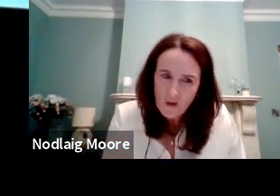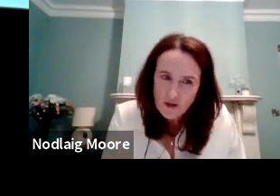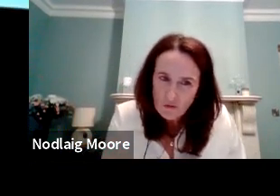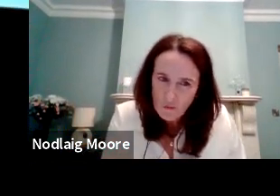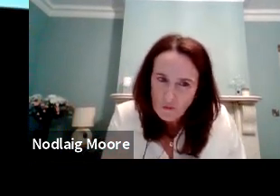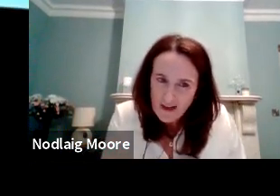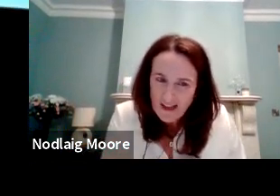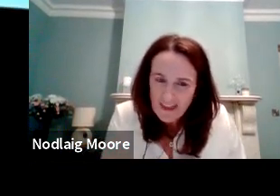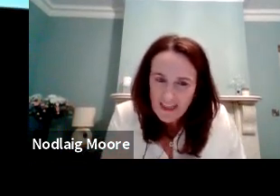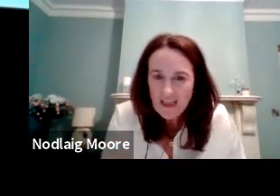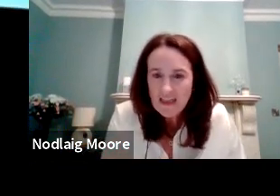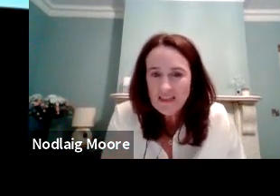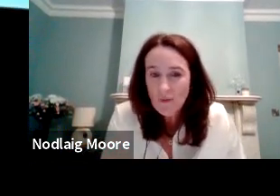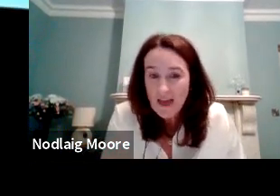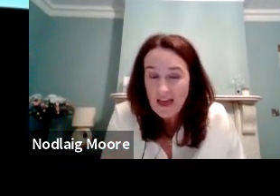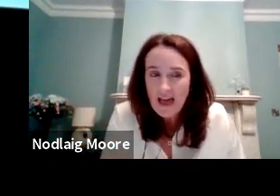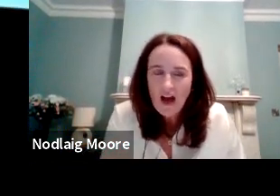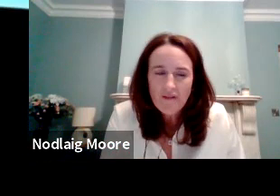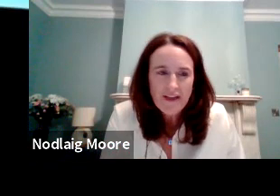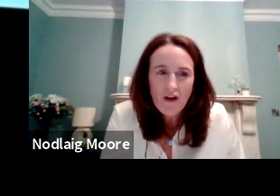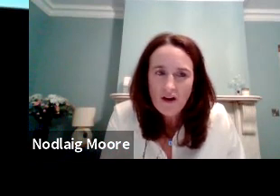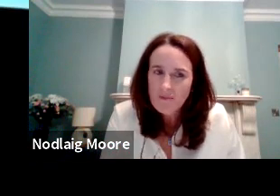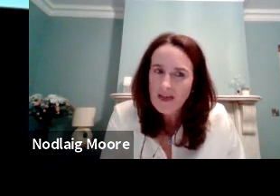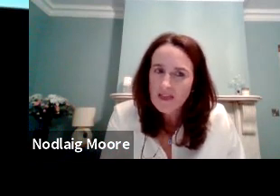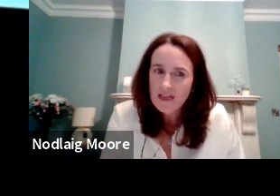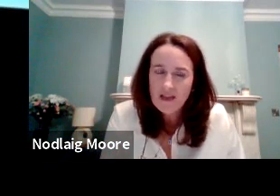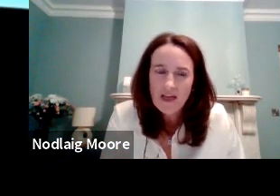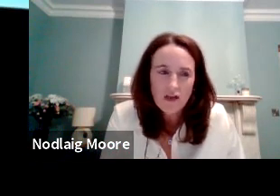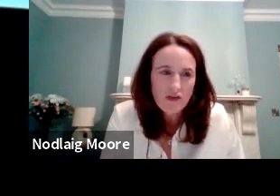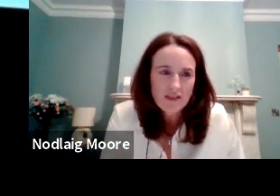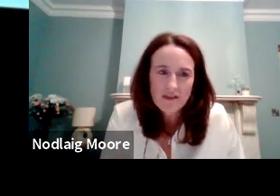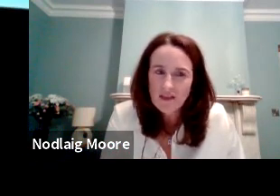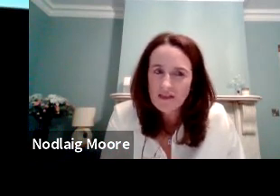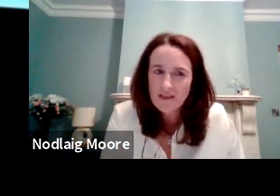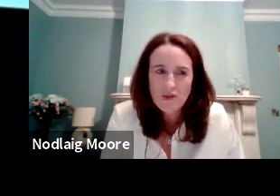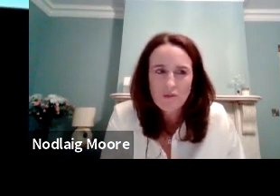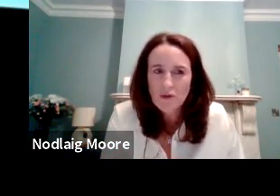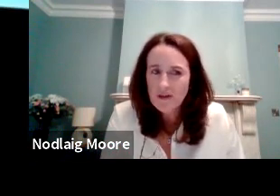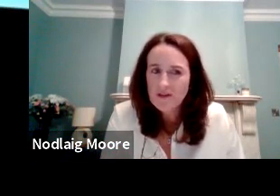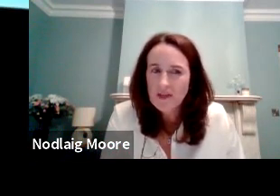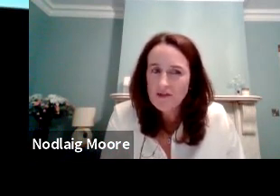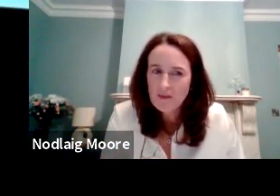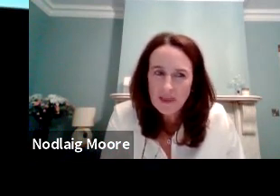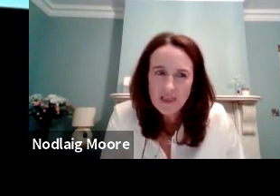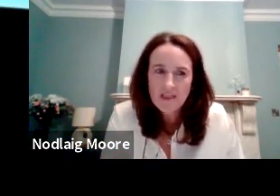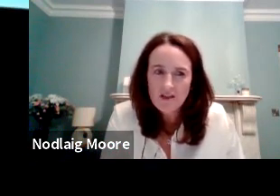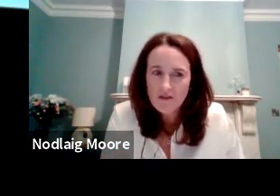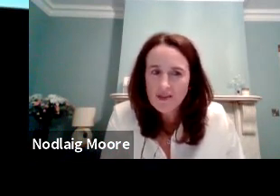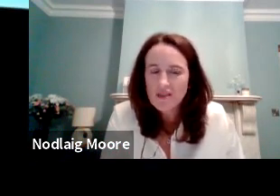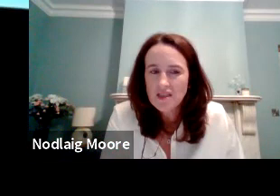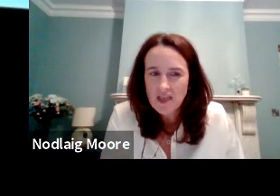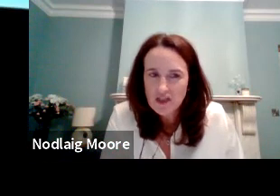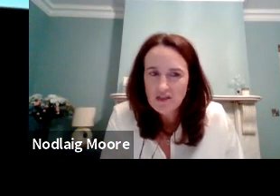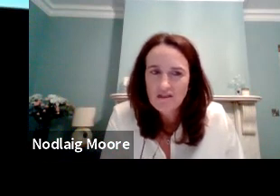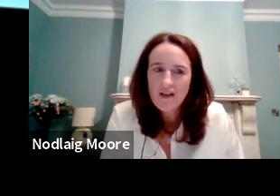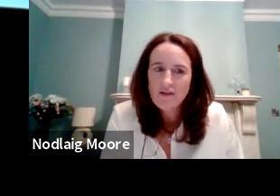then when we are thinking in this way, it automatically then increases these symptoms up here, the irritability, the